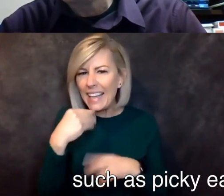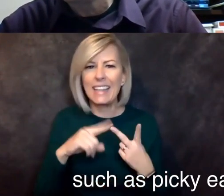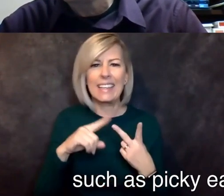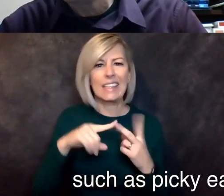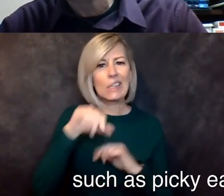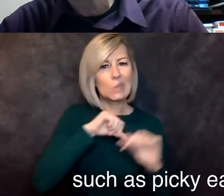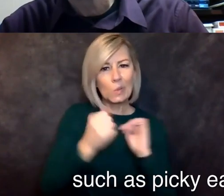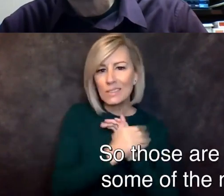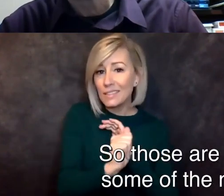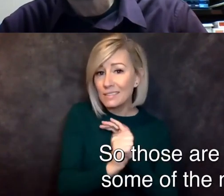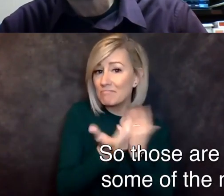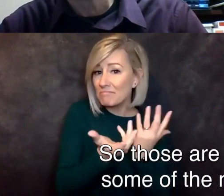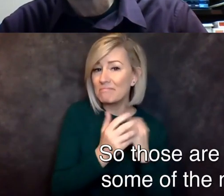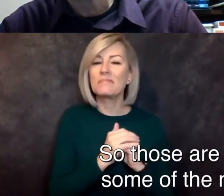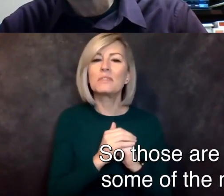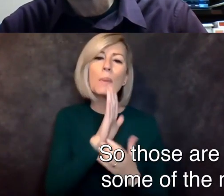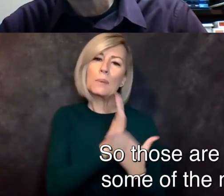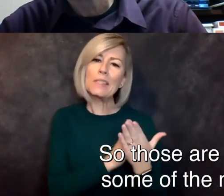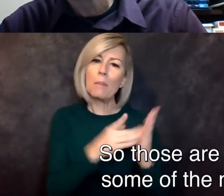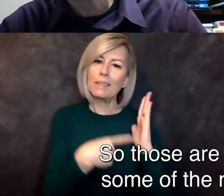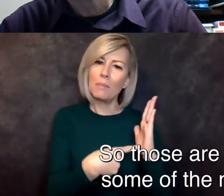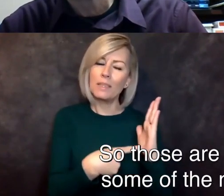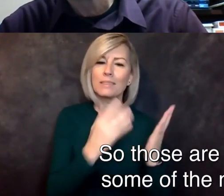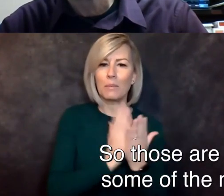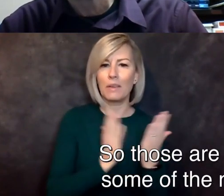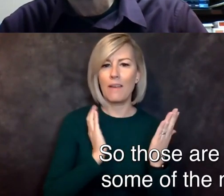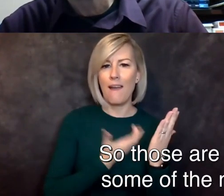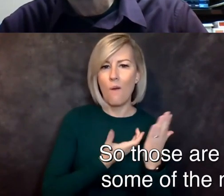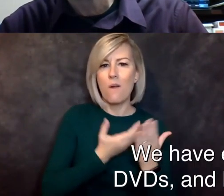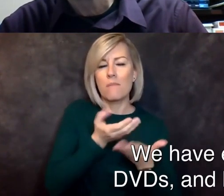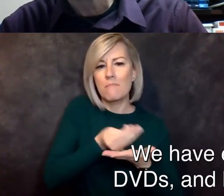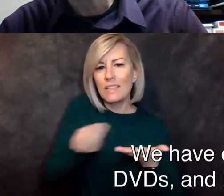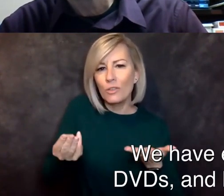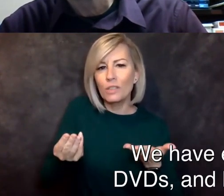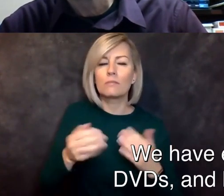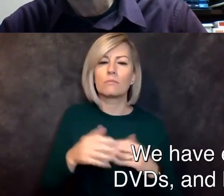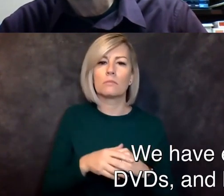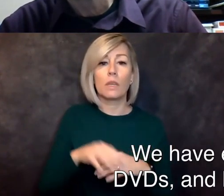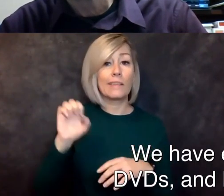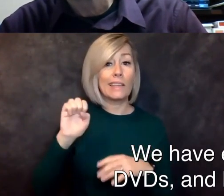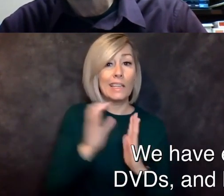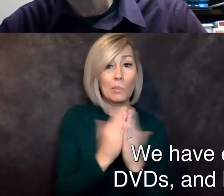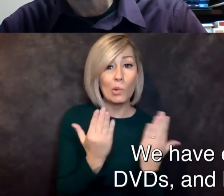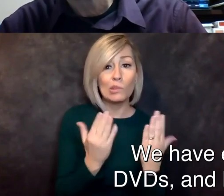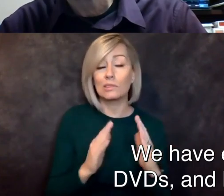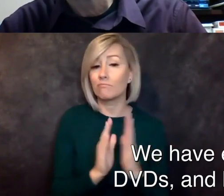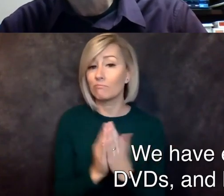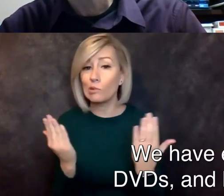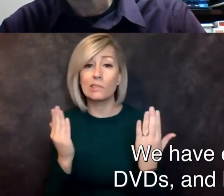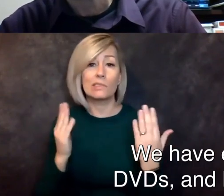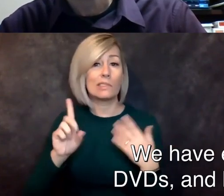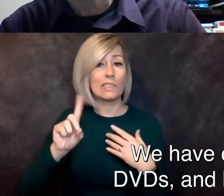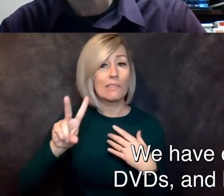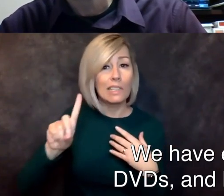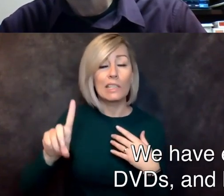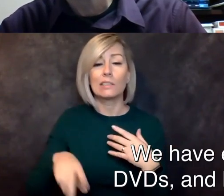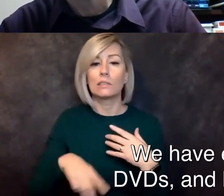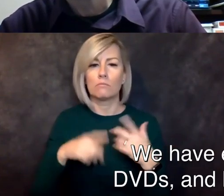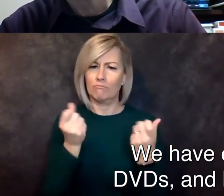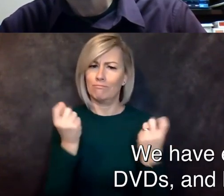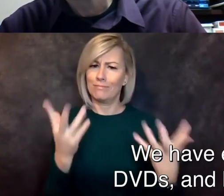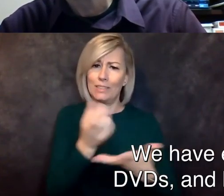skills. So those are some examples of some of the materials we have. We have e-books, books, DVDs, and lots of